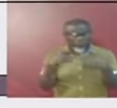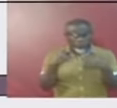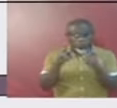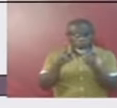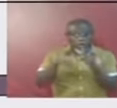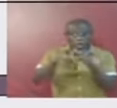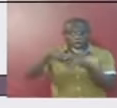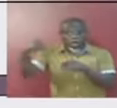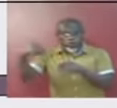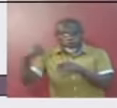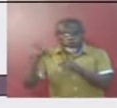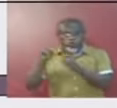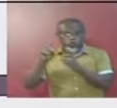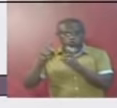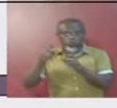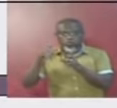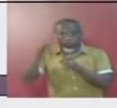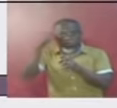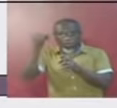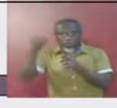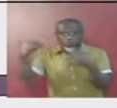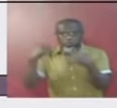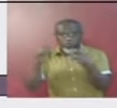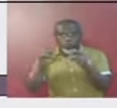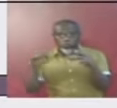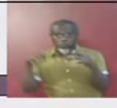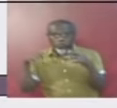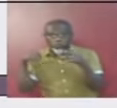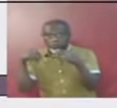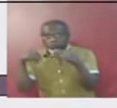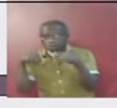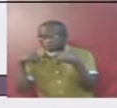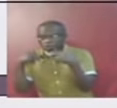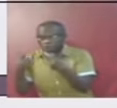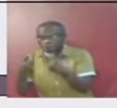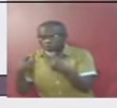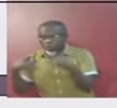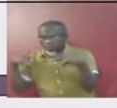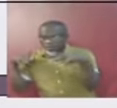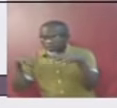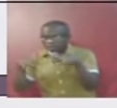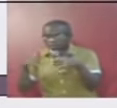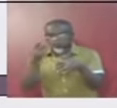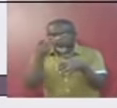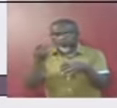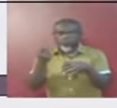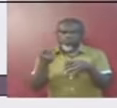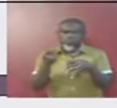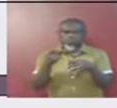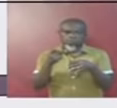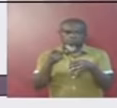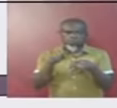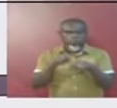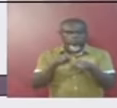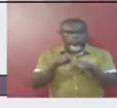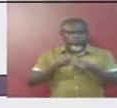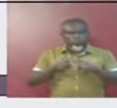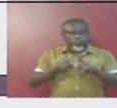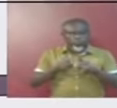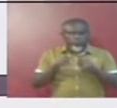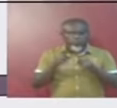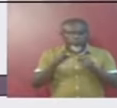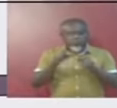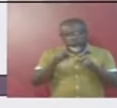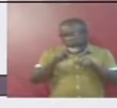especially in a crowded environment. If you're by yourself, it may be different. And at least 30 to 60 minutes for most days in the